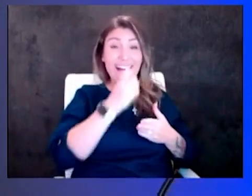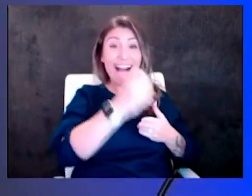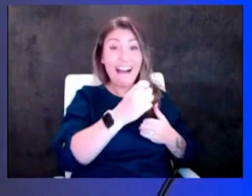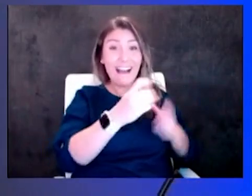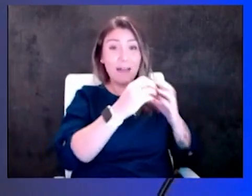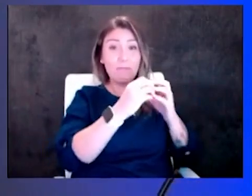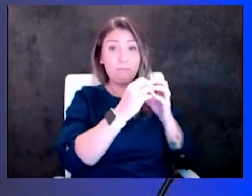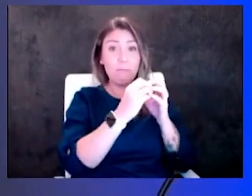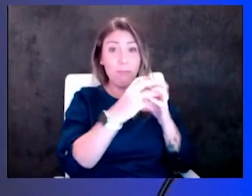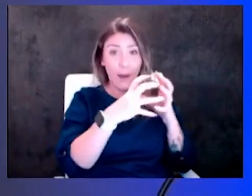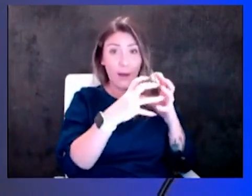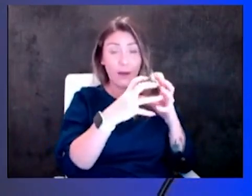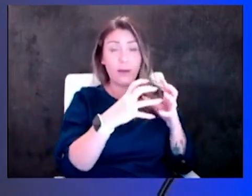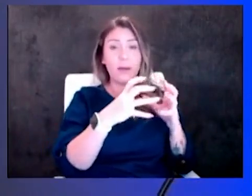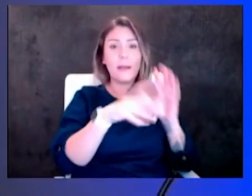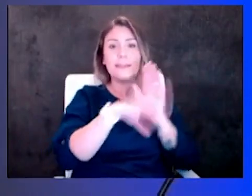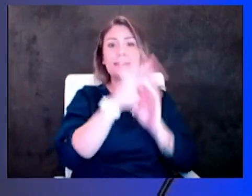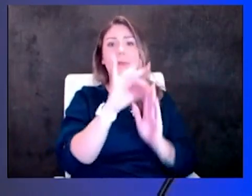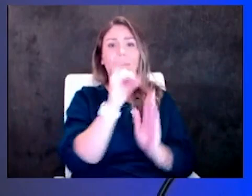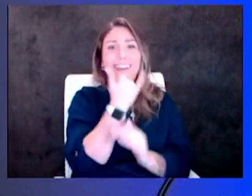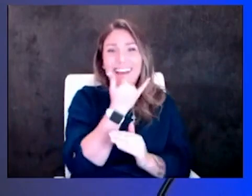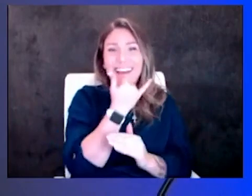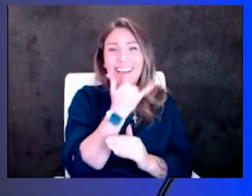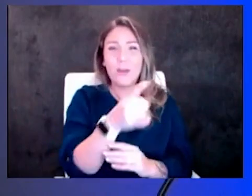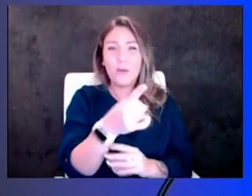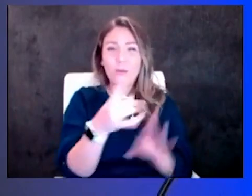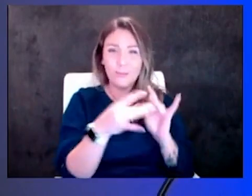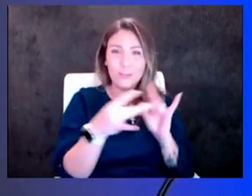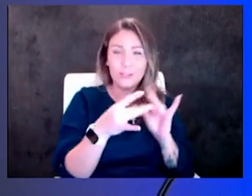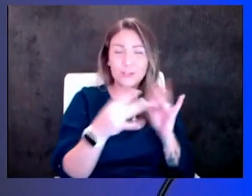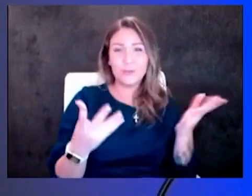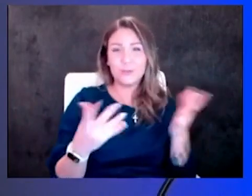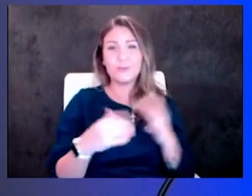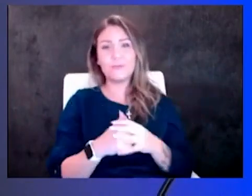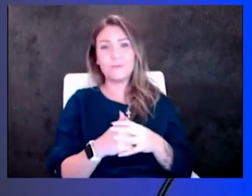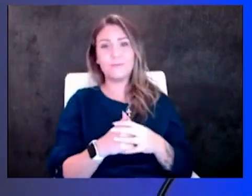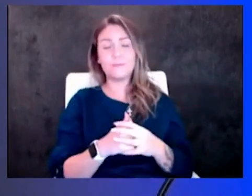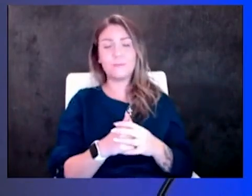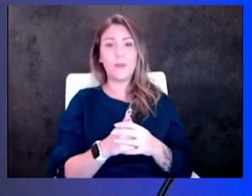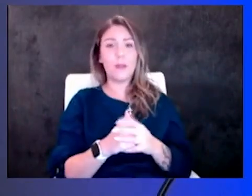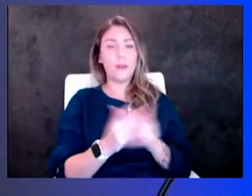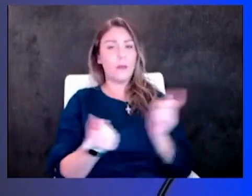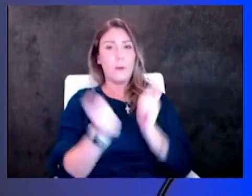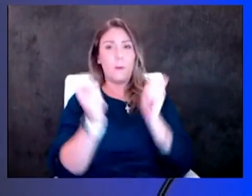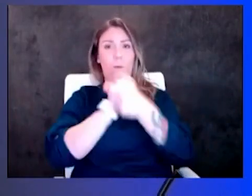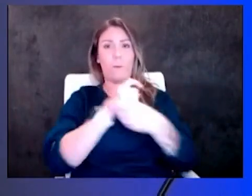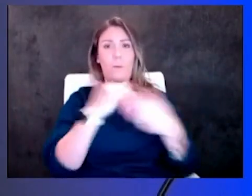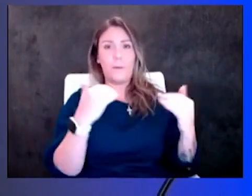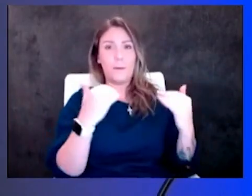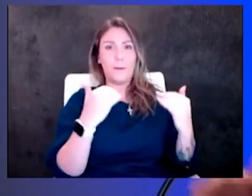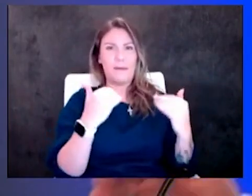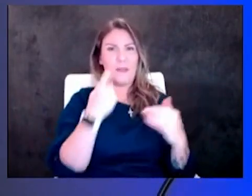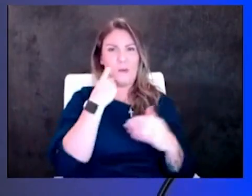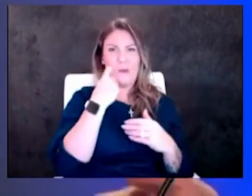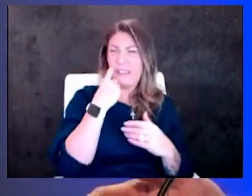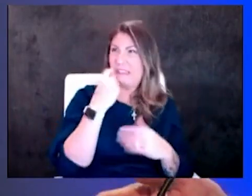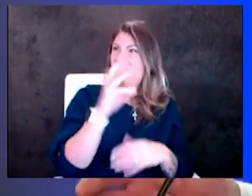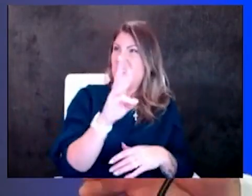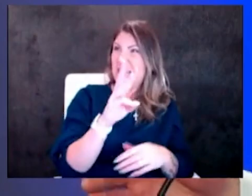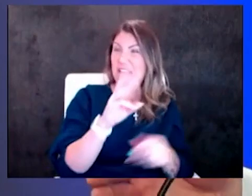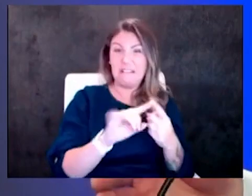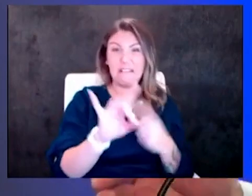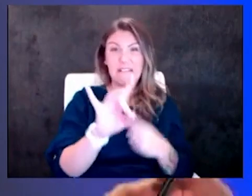is discovered by accident, if you will, has completely transformed over the last 6, 7, 8, or 9 years, allowing